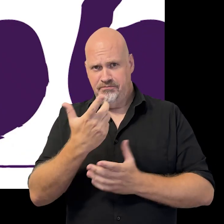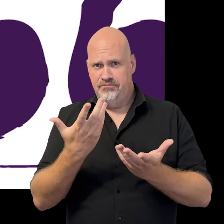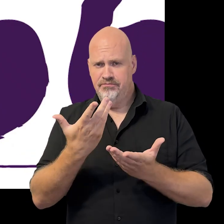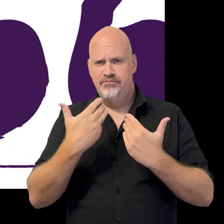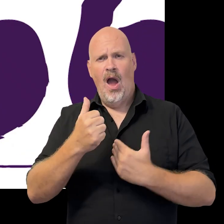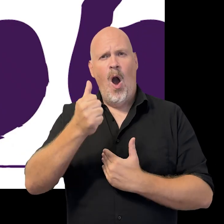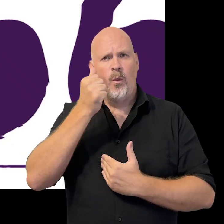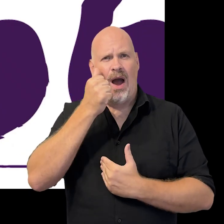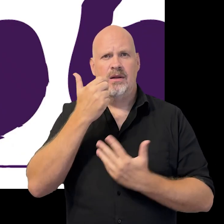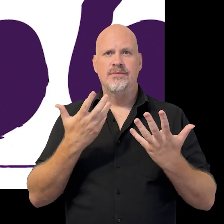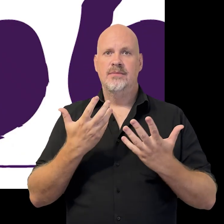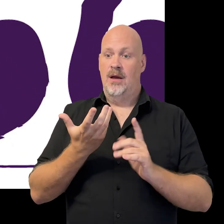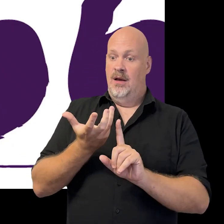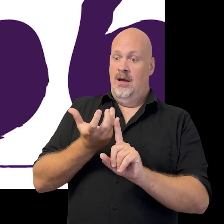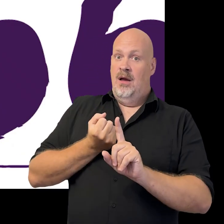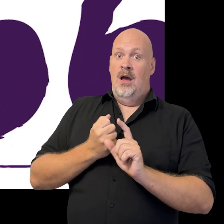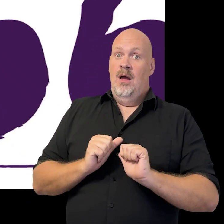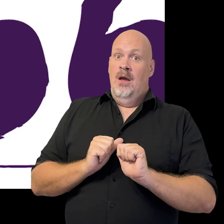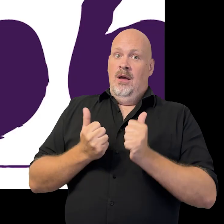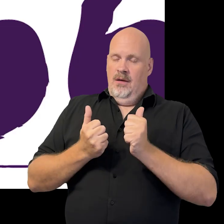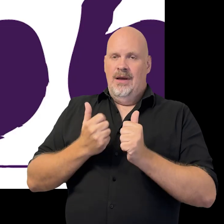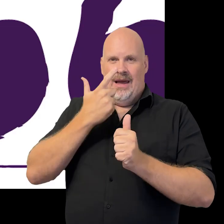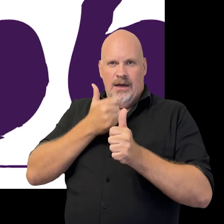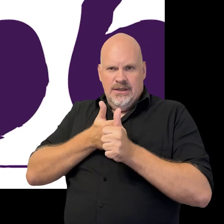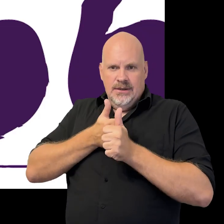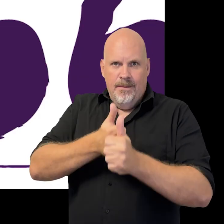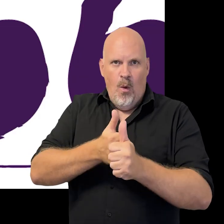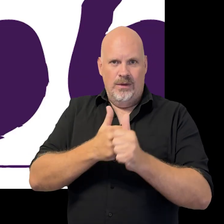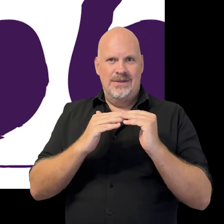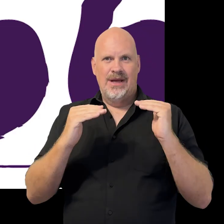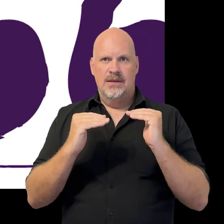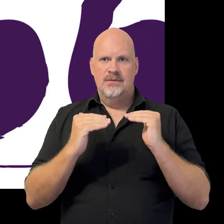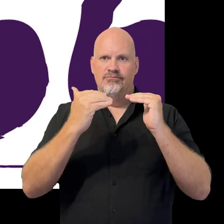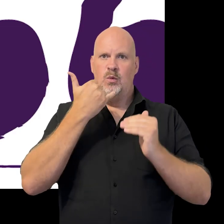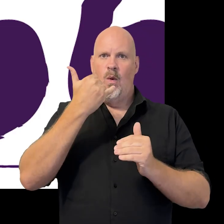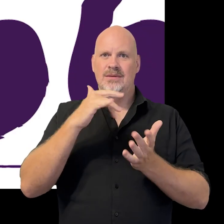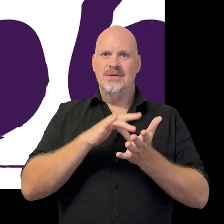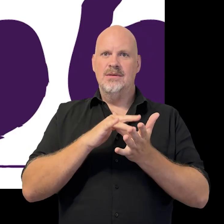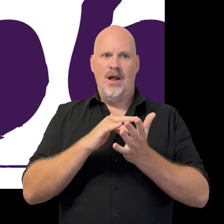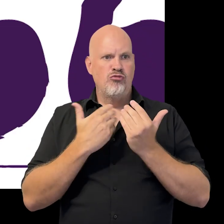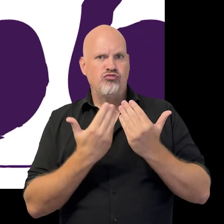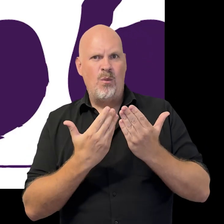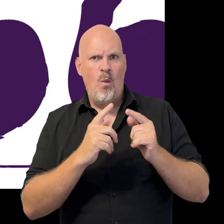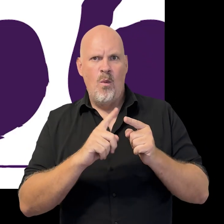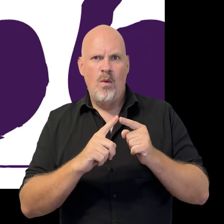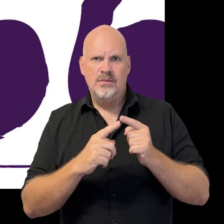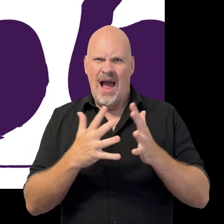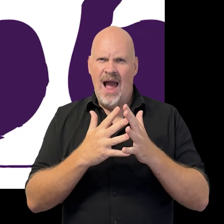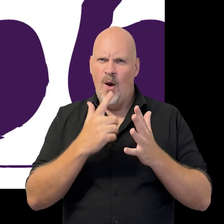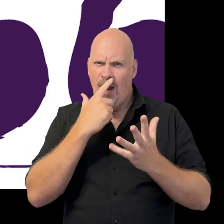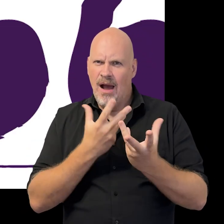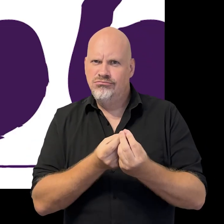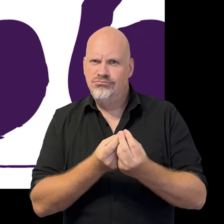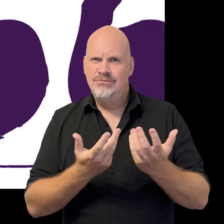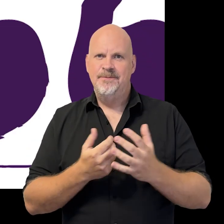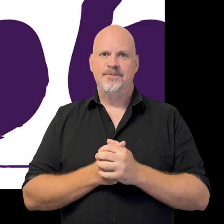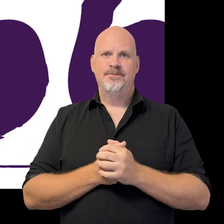So between the two. So the strategic cost benefit analysis has a different audience to the action plan,